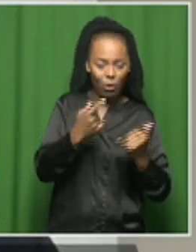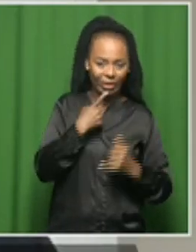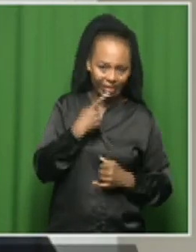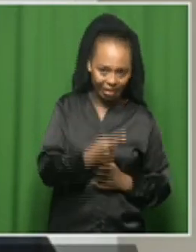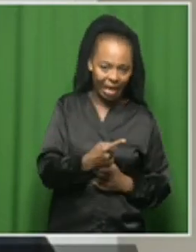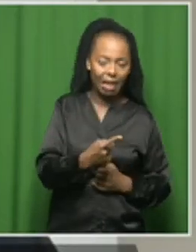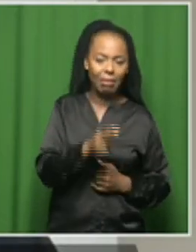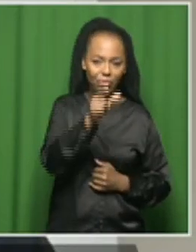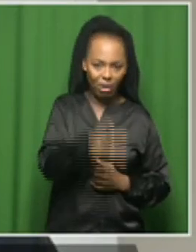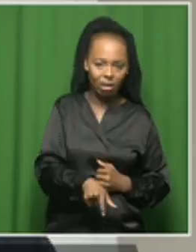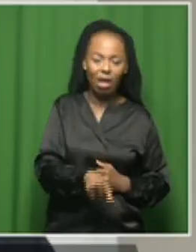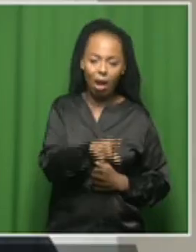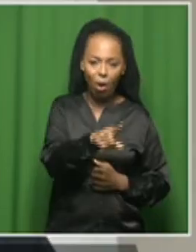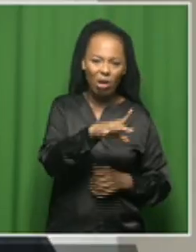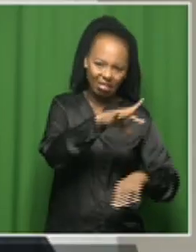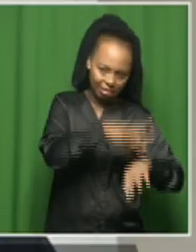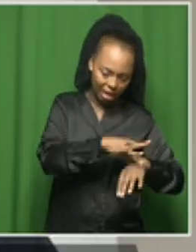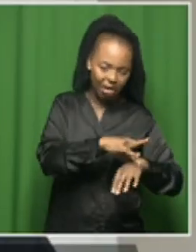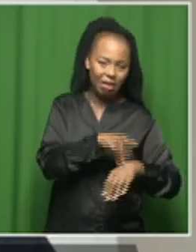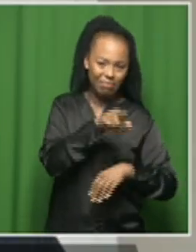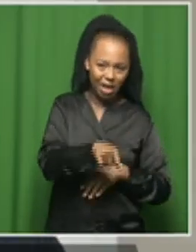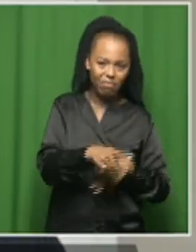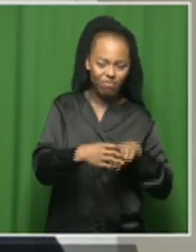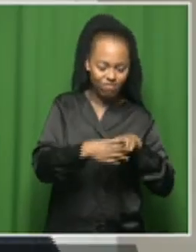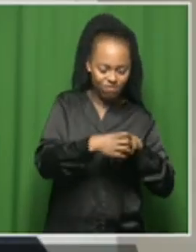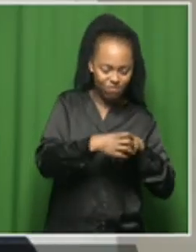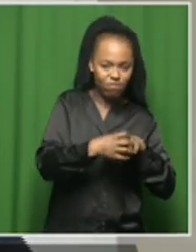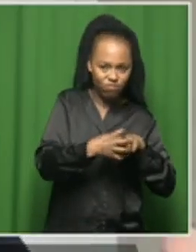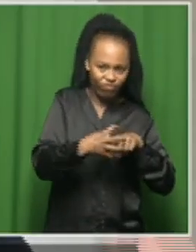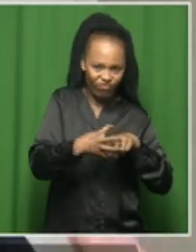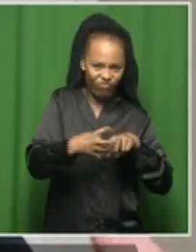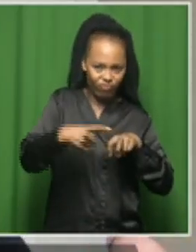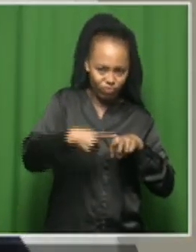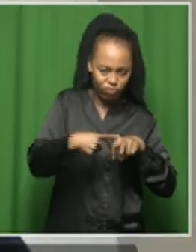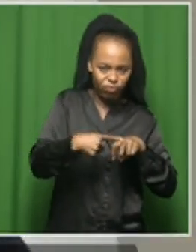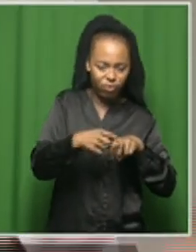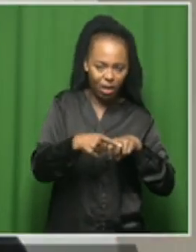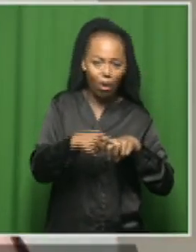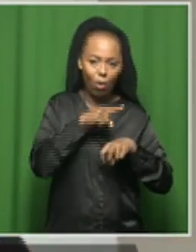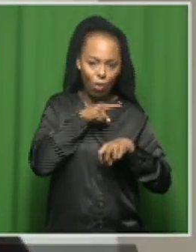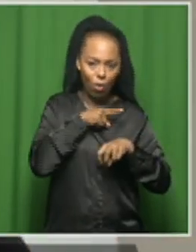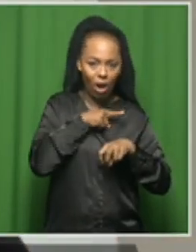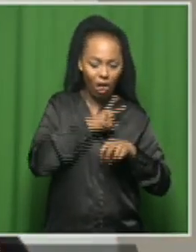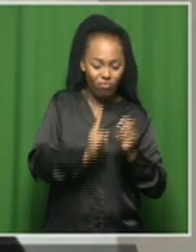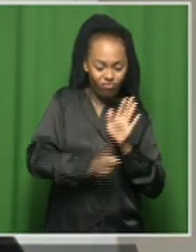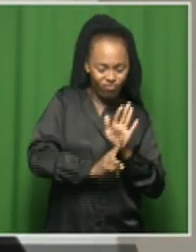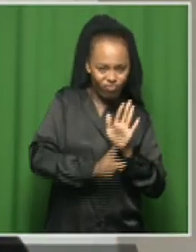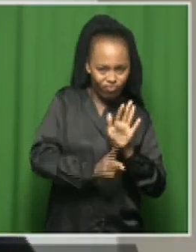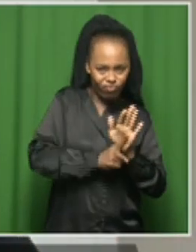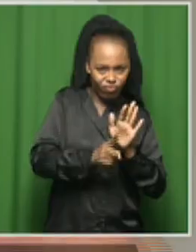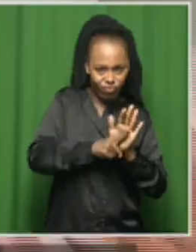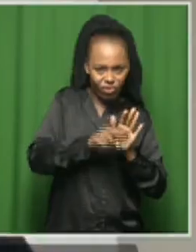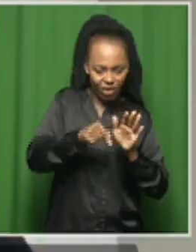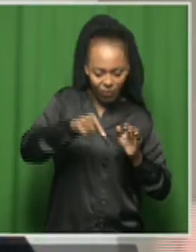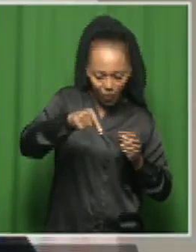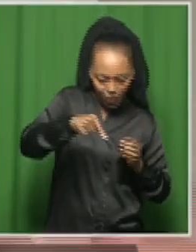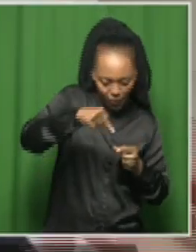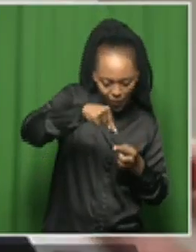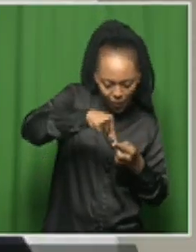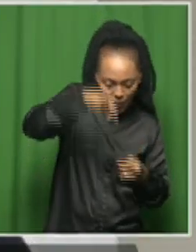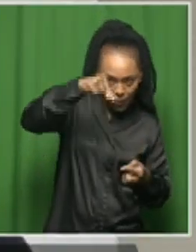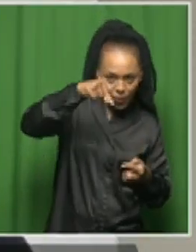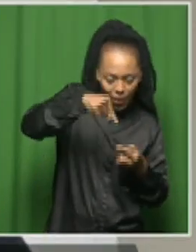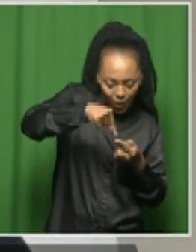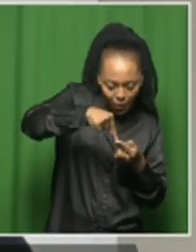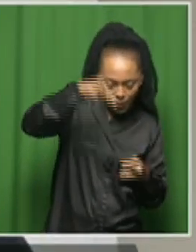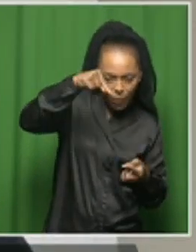habits that cause an increase in your uric acid, but consistently, because then the uric acid deposits in your joints consistently. Then